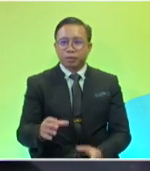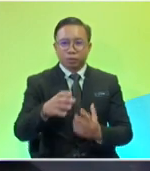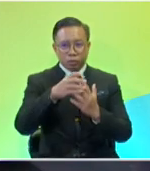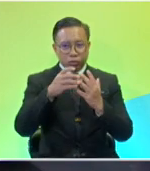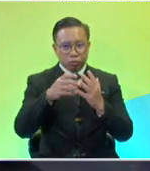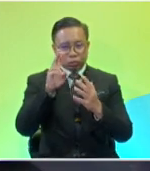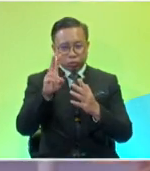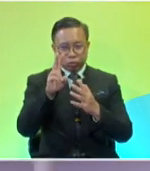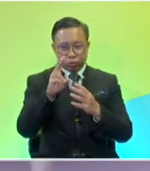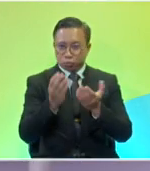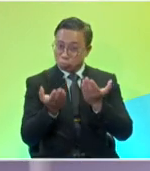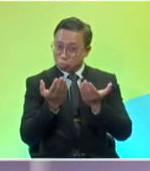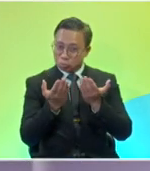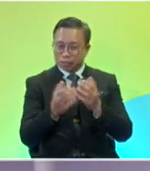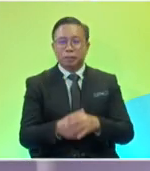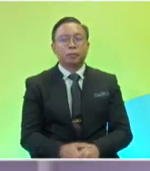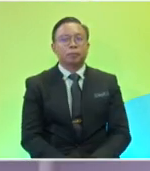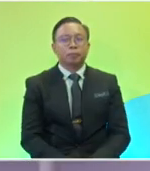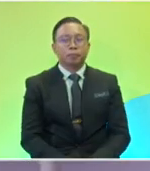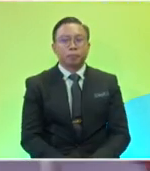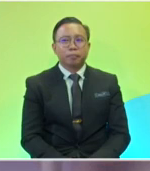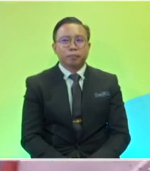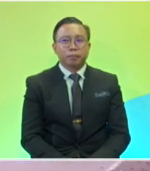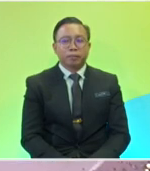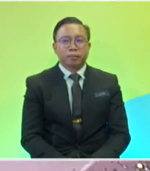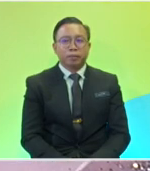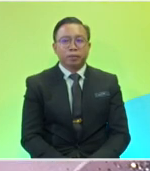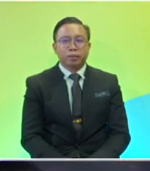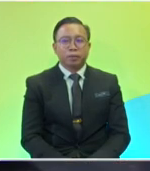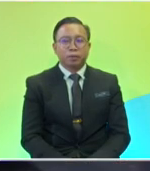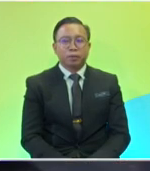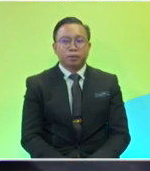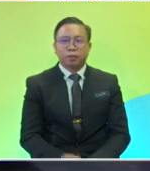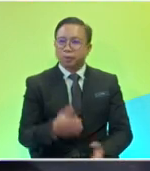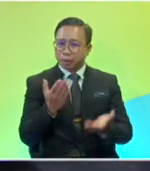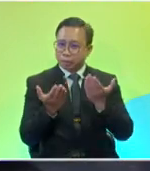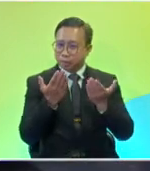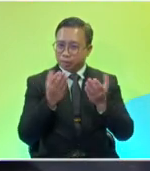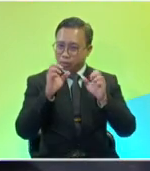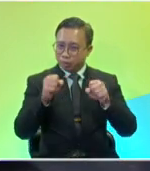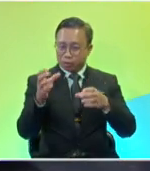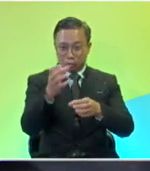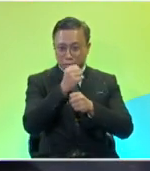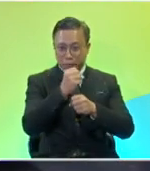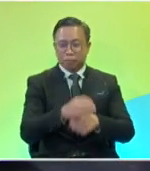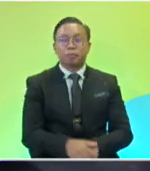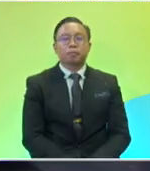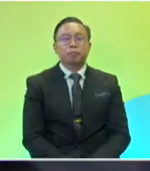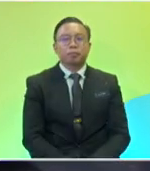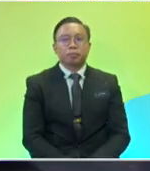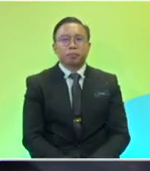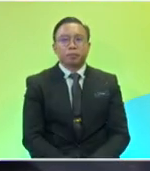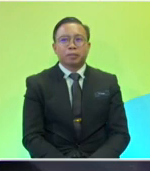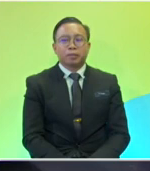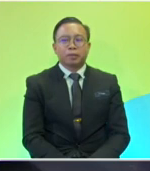probabilities here. Wow. So the competition just got a bit A bit tough. Right? Yeah. Now